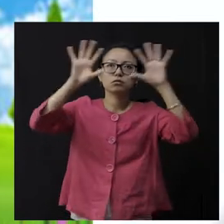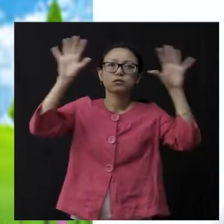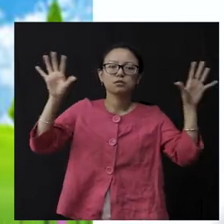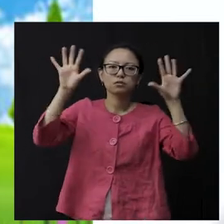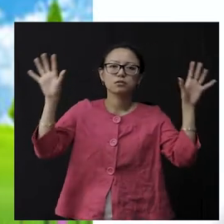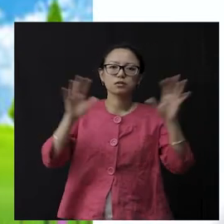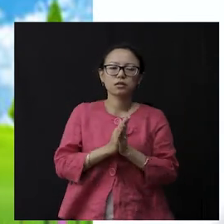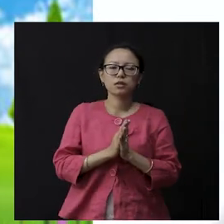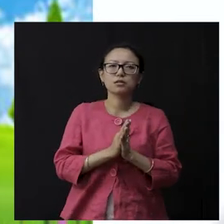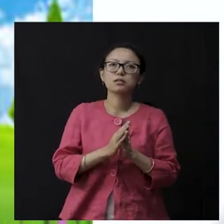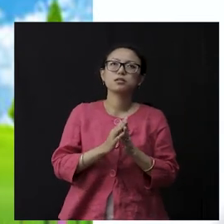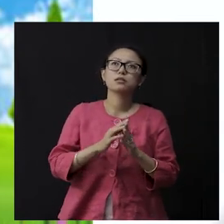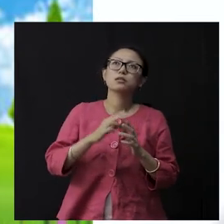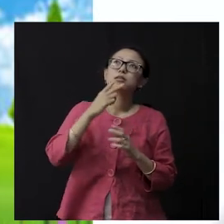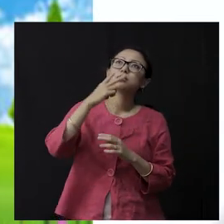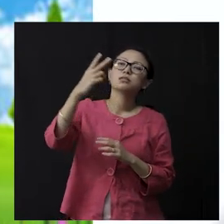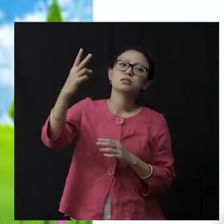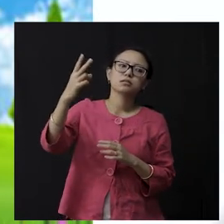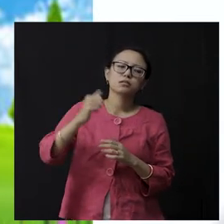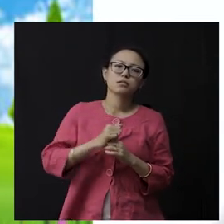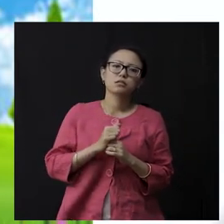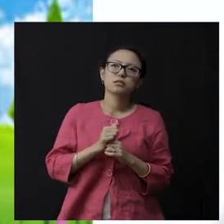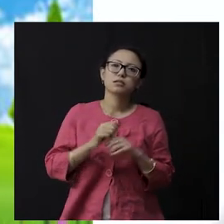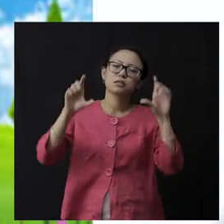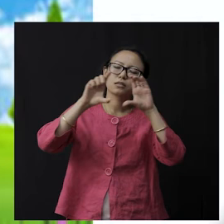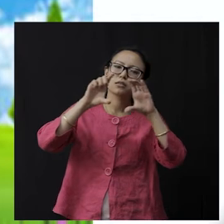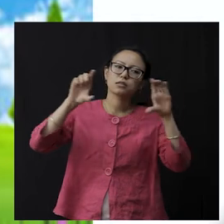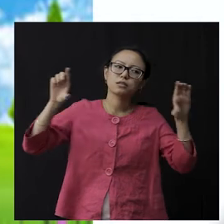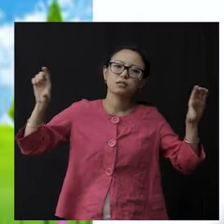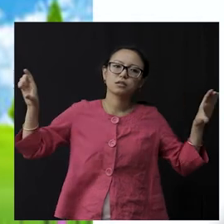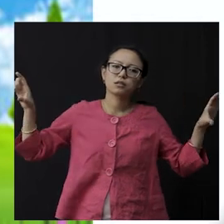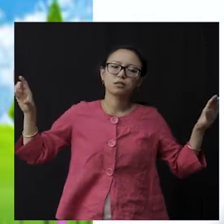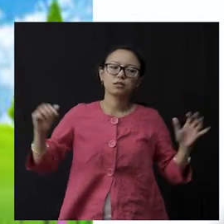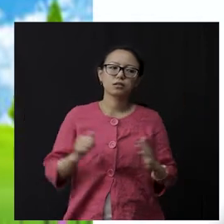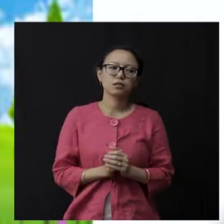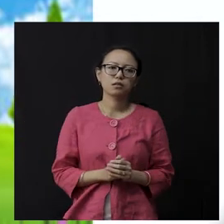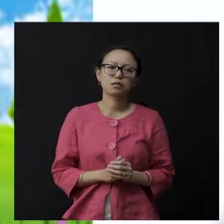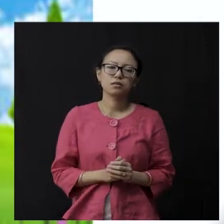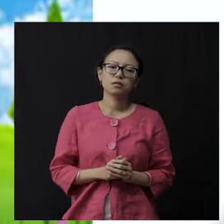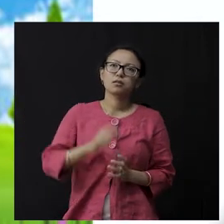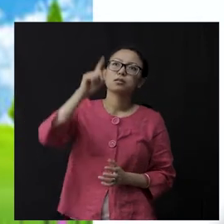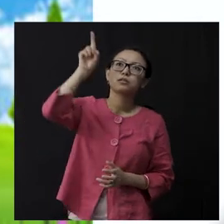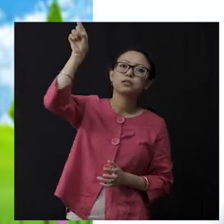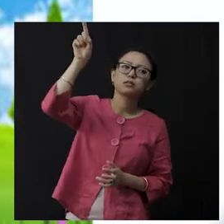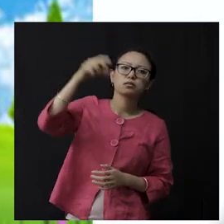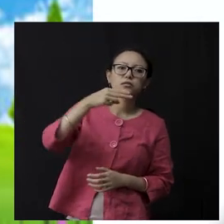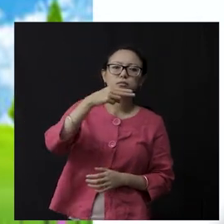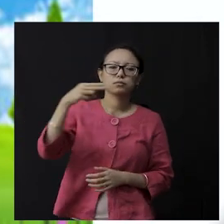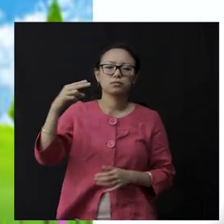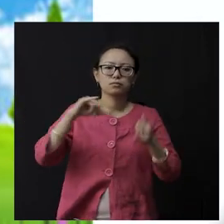the clear blue expanse, the big white expanse above you, that is known as the